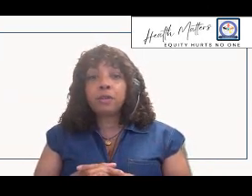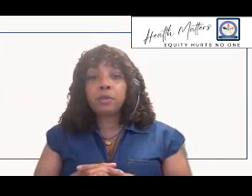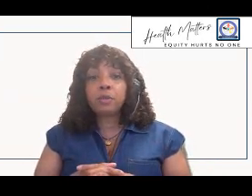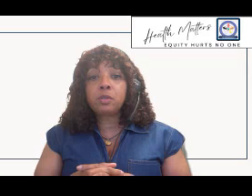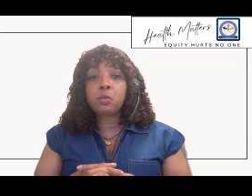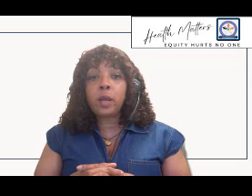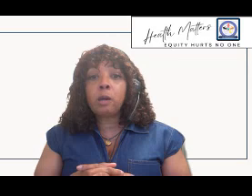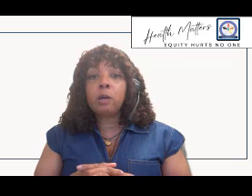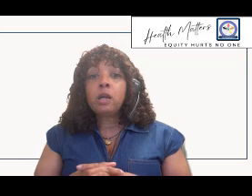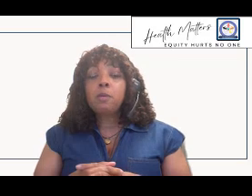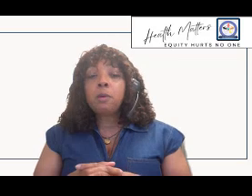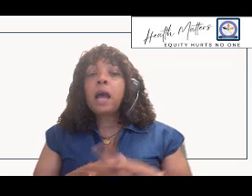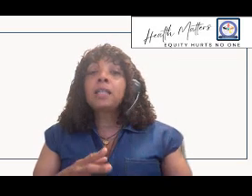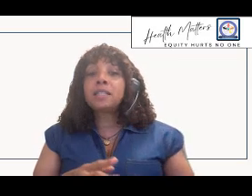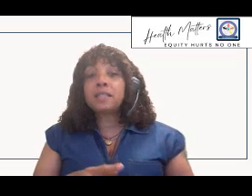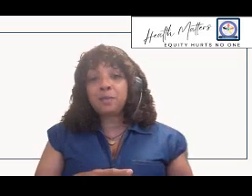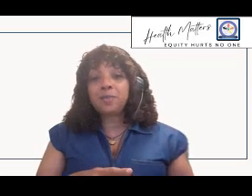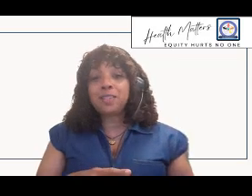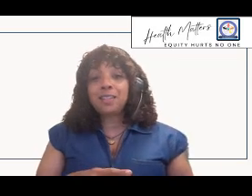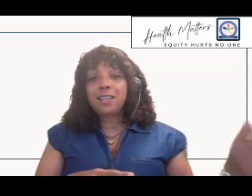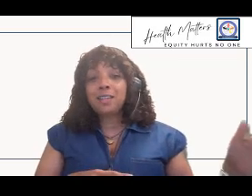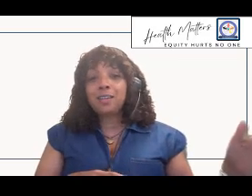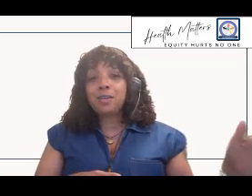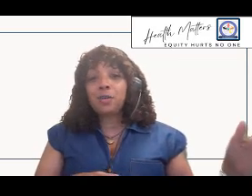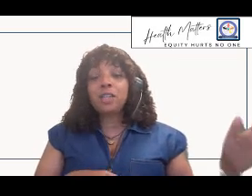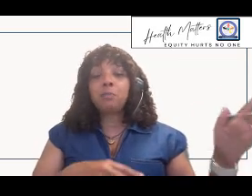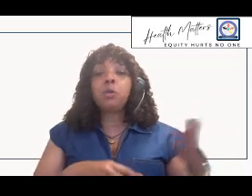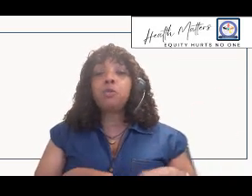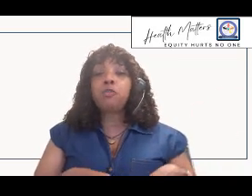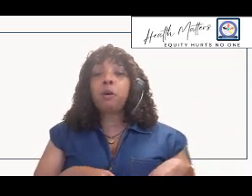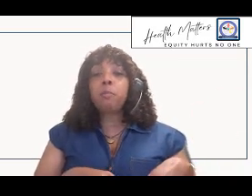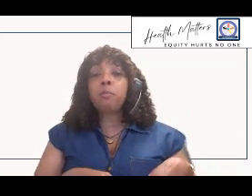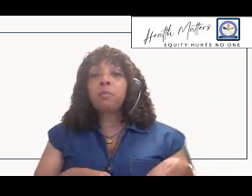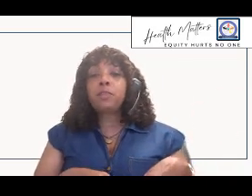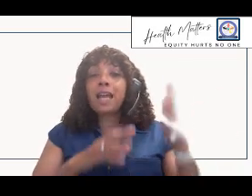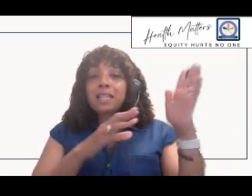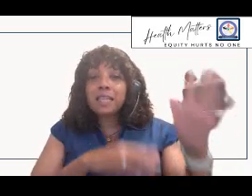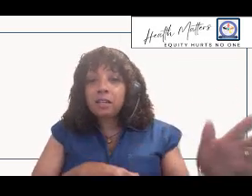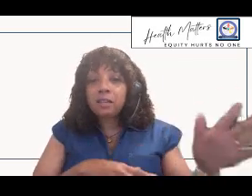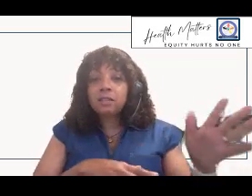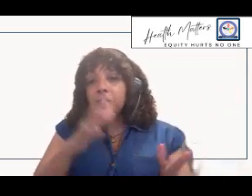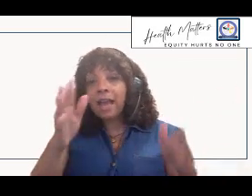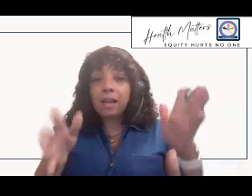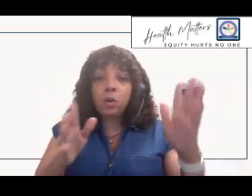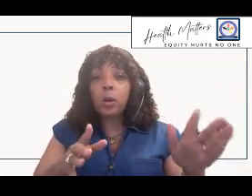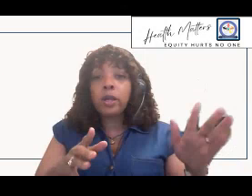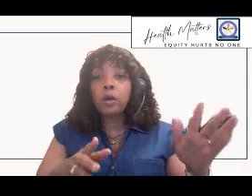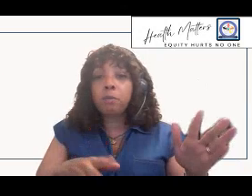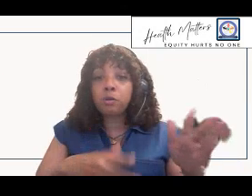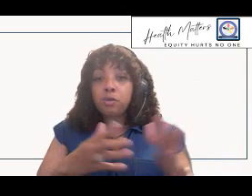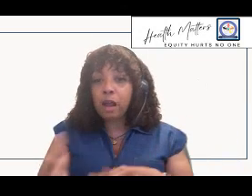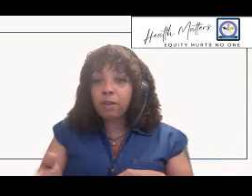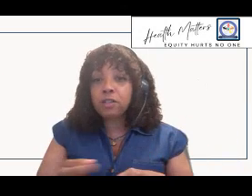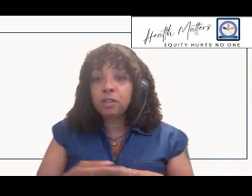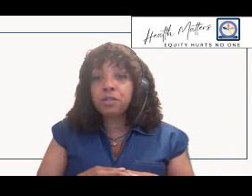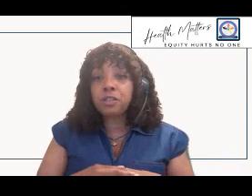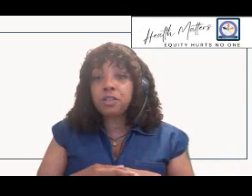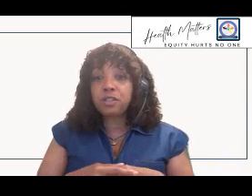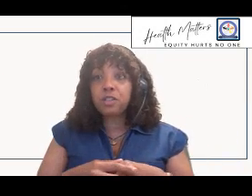of individuals where concepts get moved from the idea category or bill